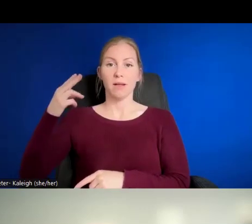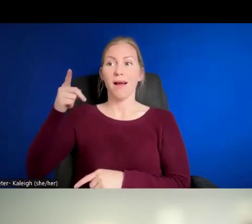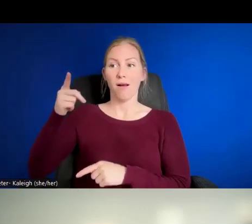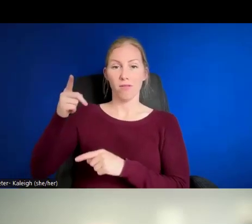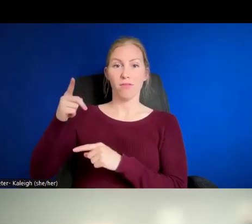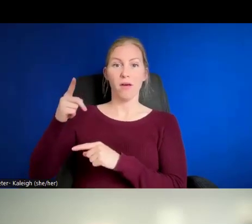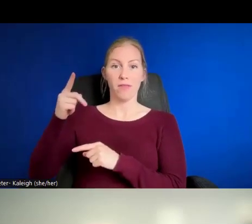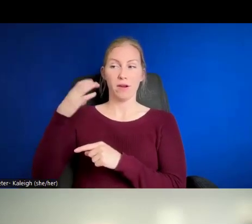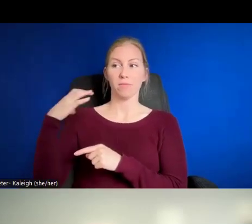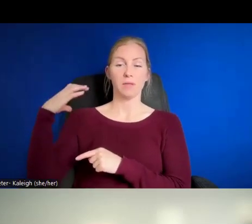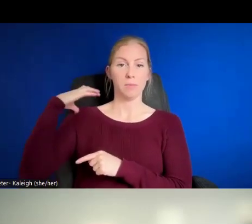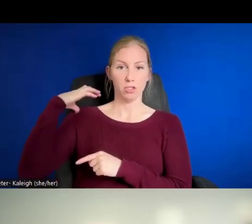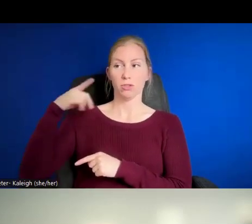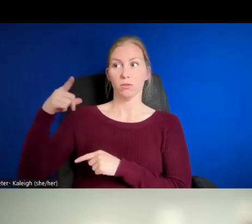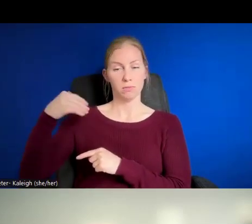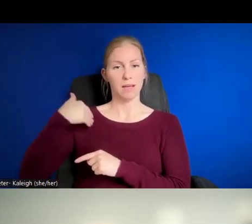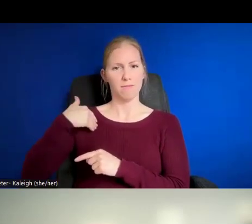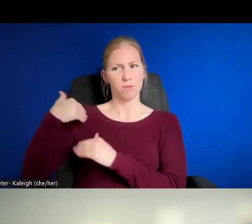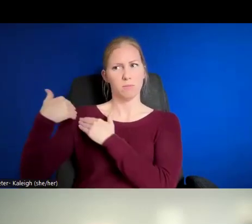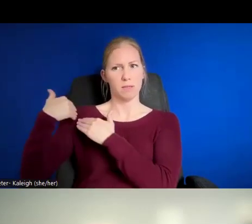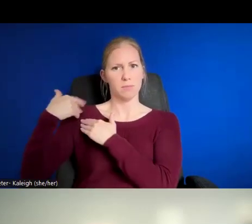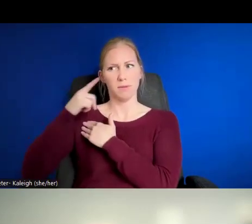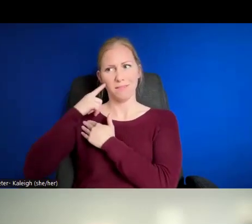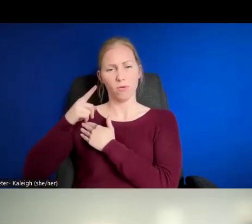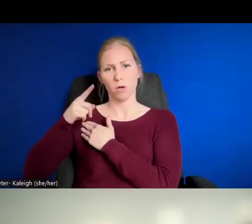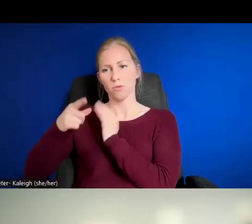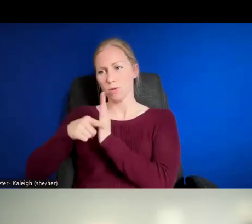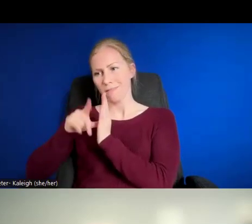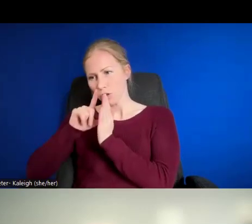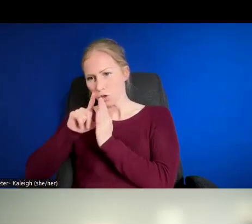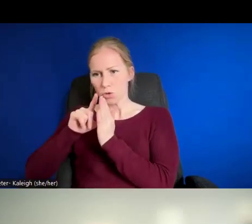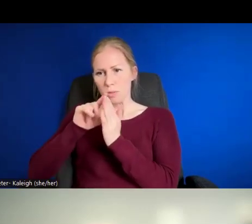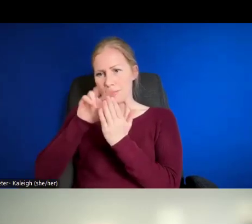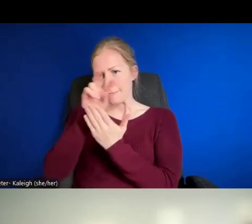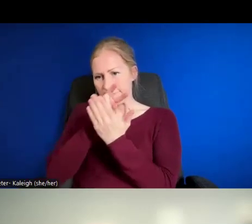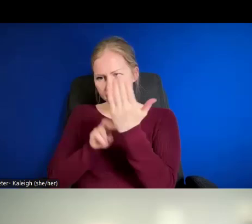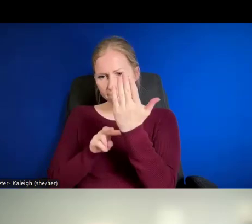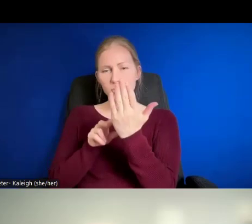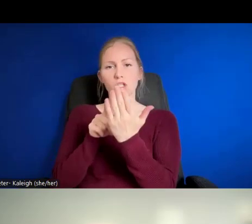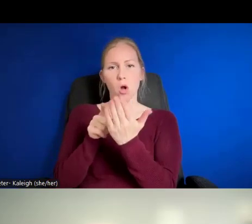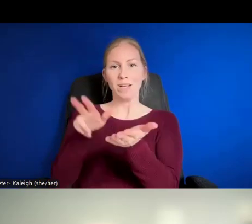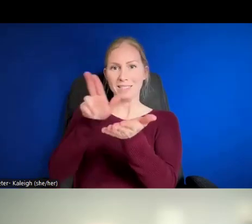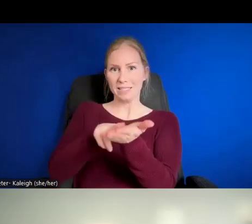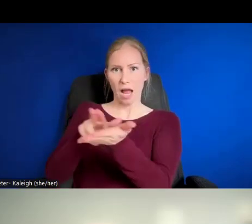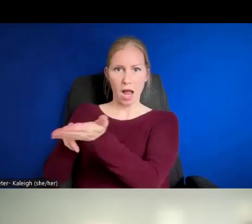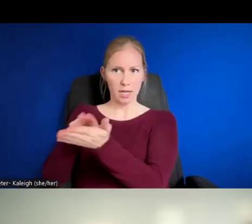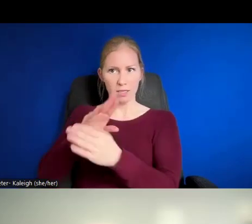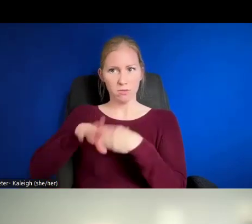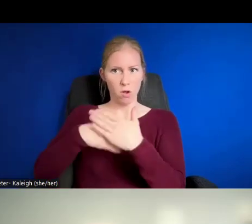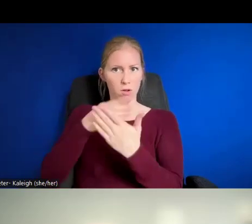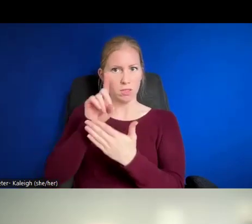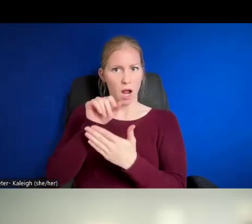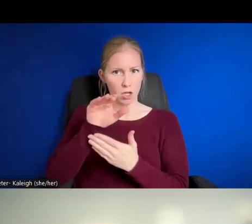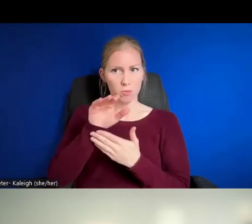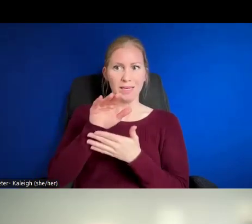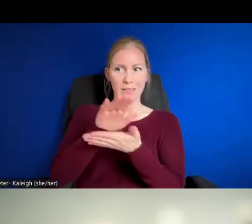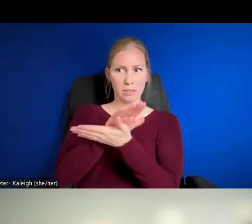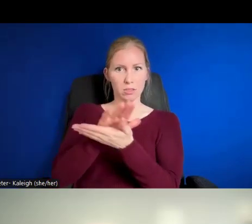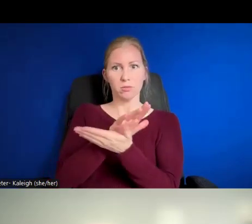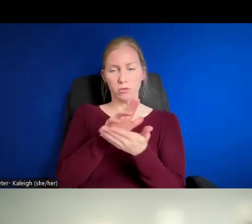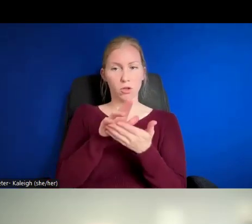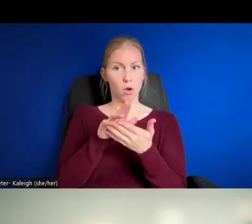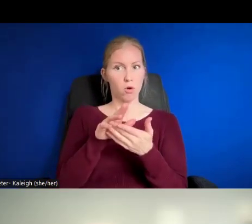a responsibility to review and sign all restraint and seclusion documentation for